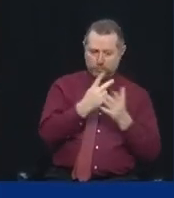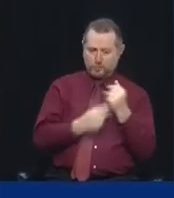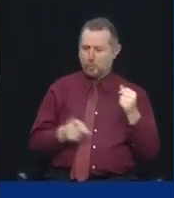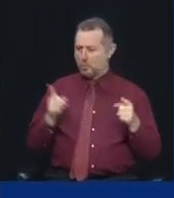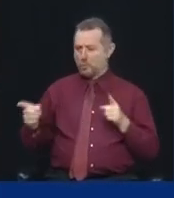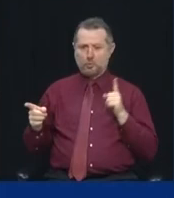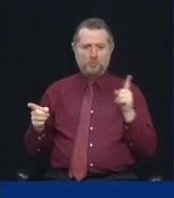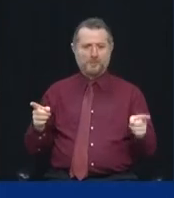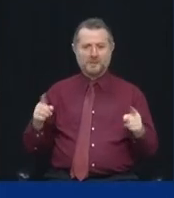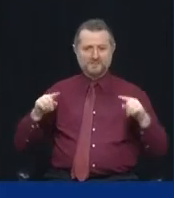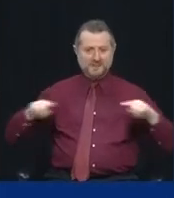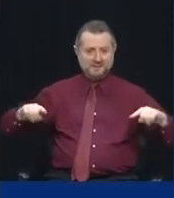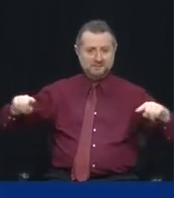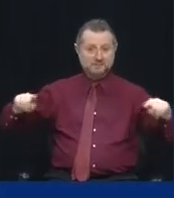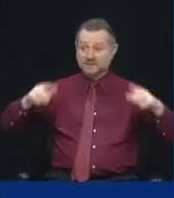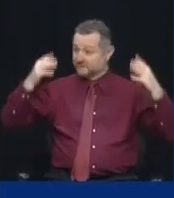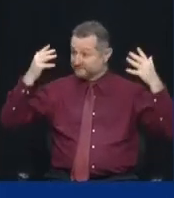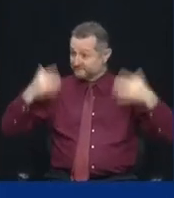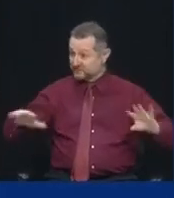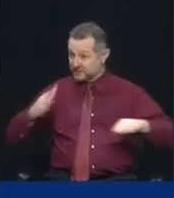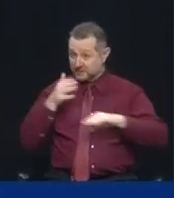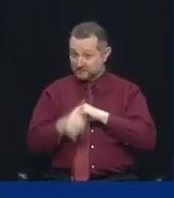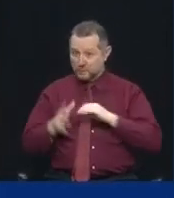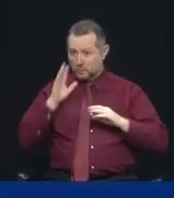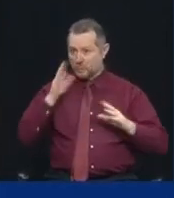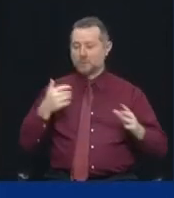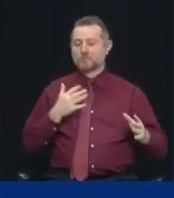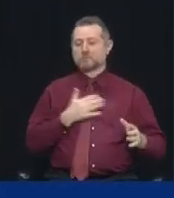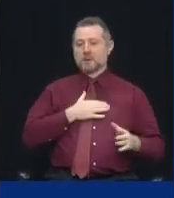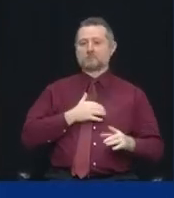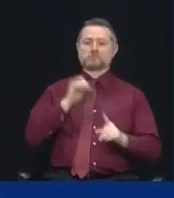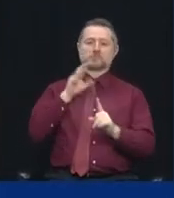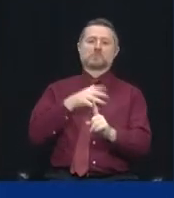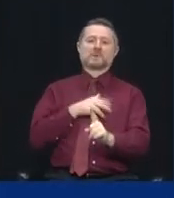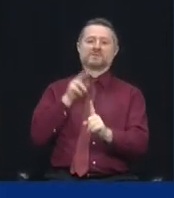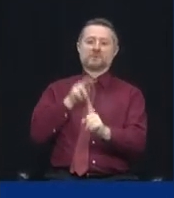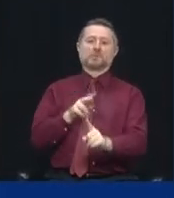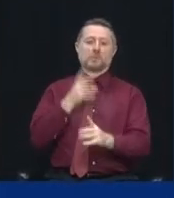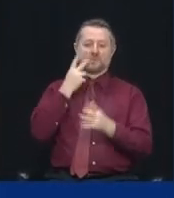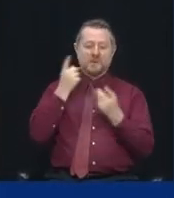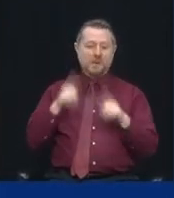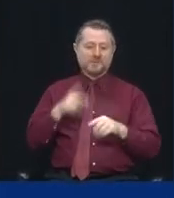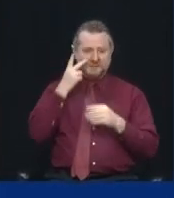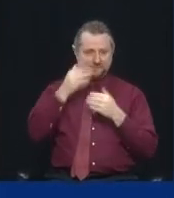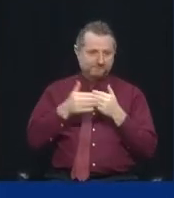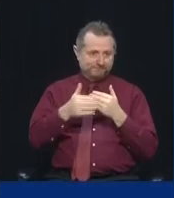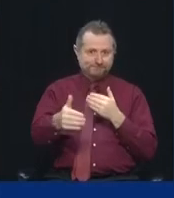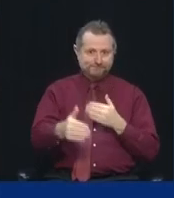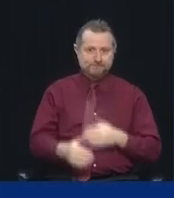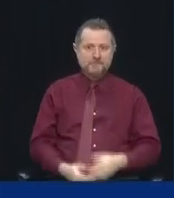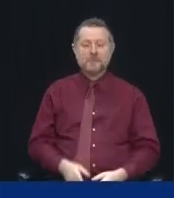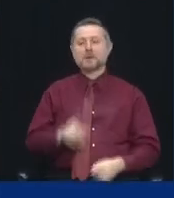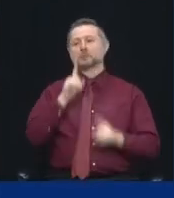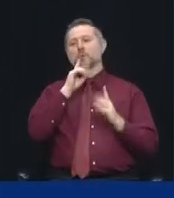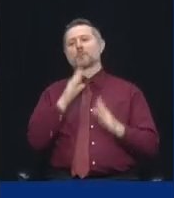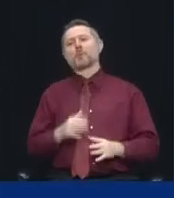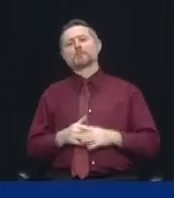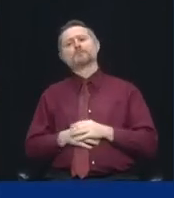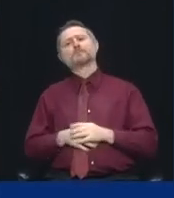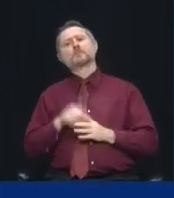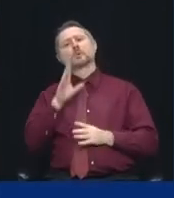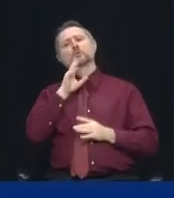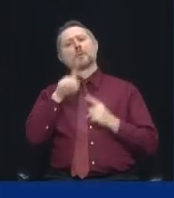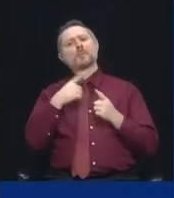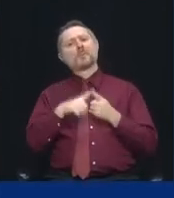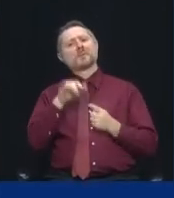you what I think, and then we'll go from there. But I'm not asking about the review. I'm just asking